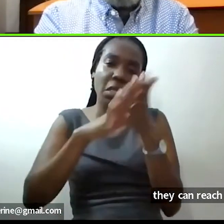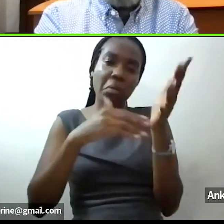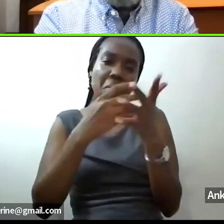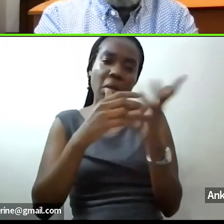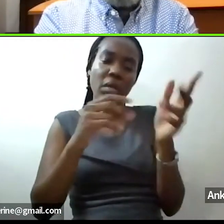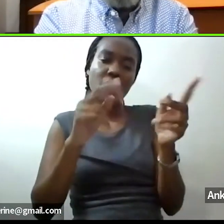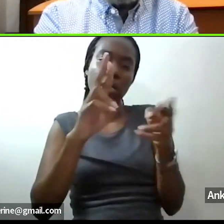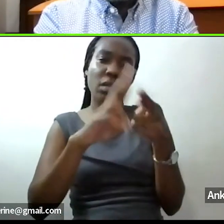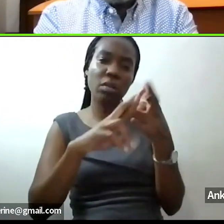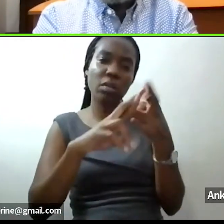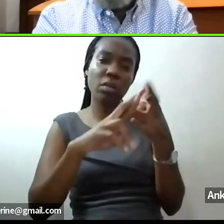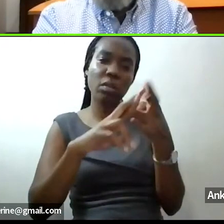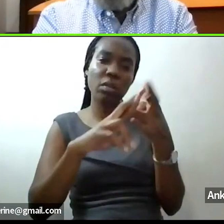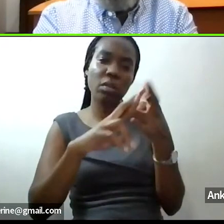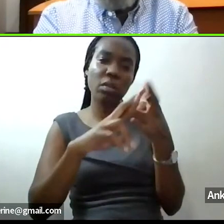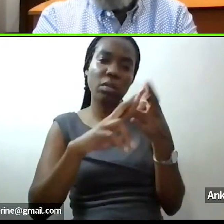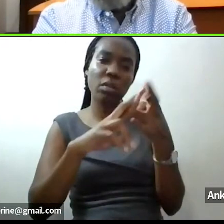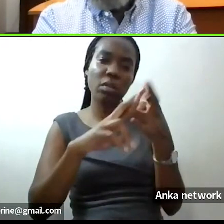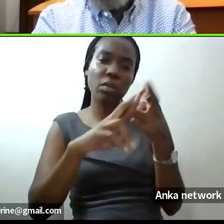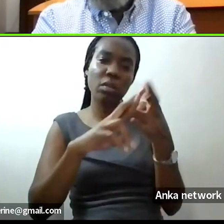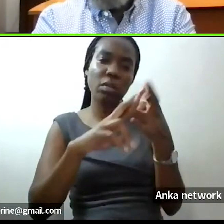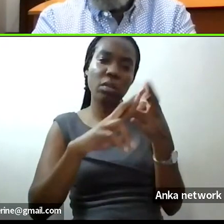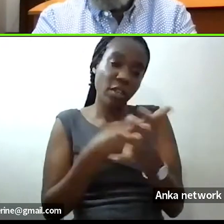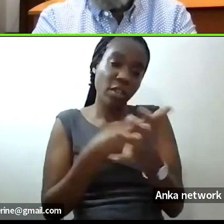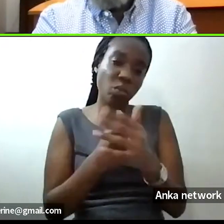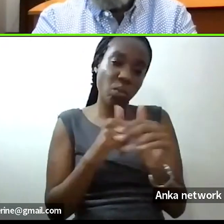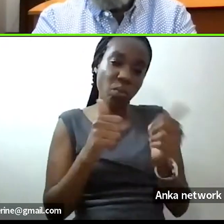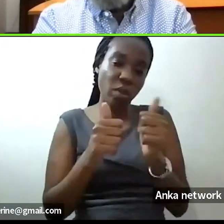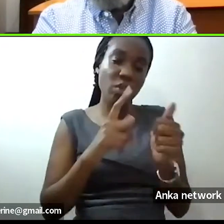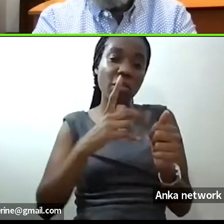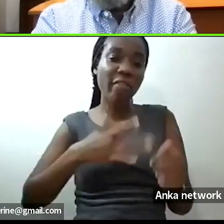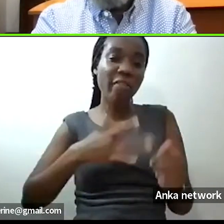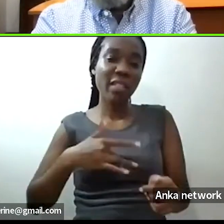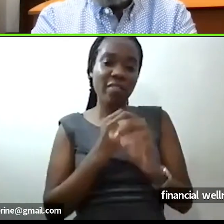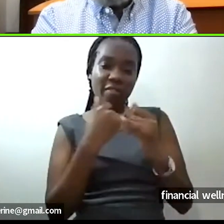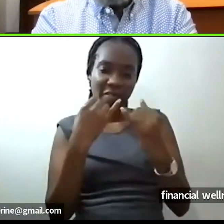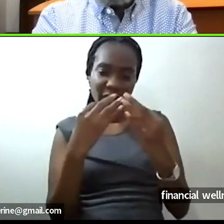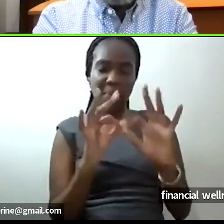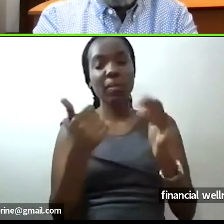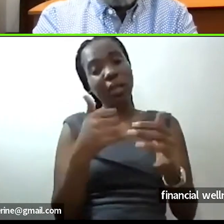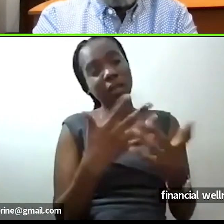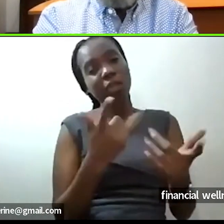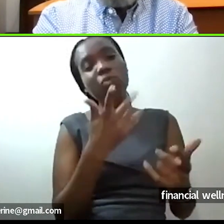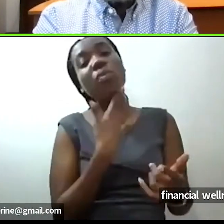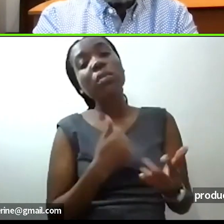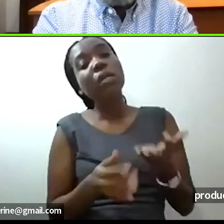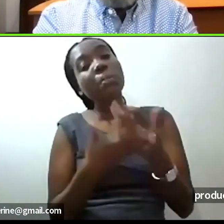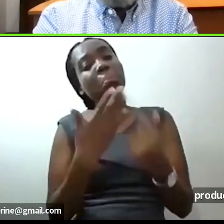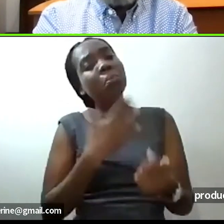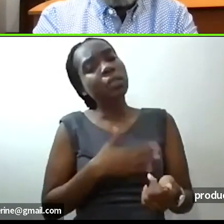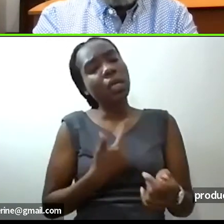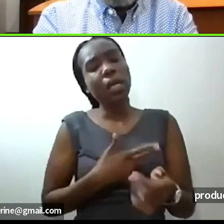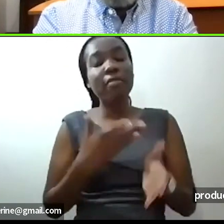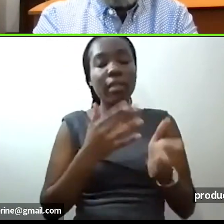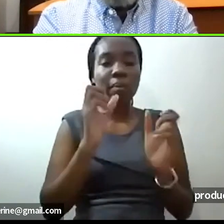with financial wellness. So feel free in any of those products that you need help on. We are here for you and we can